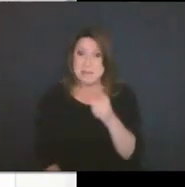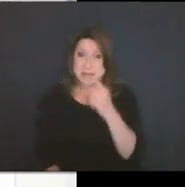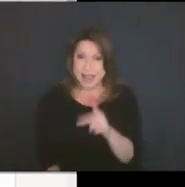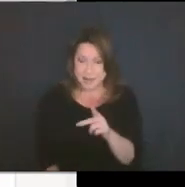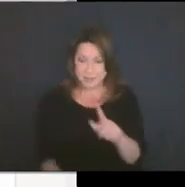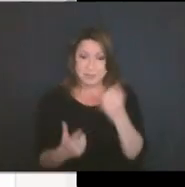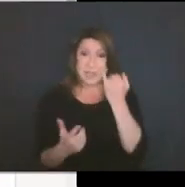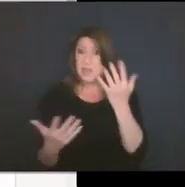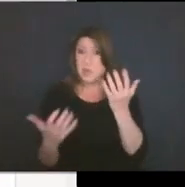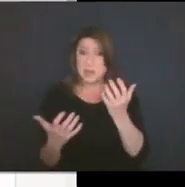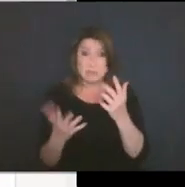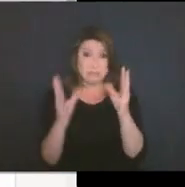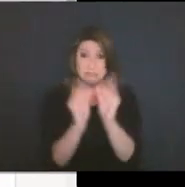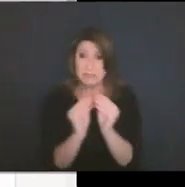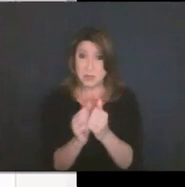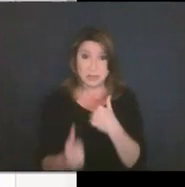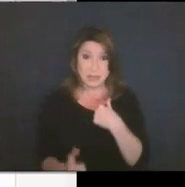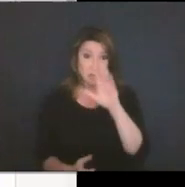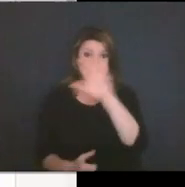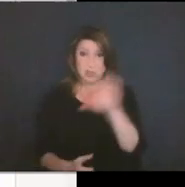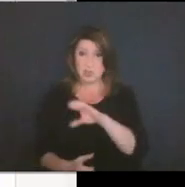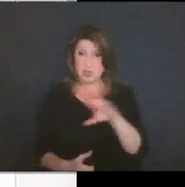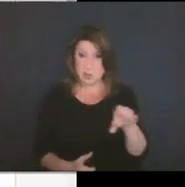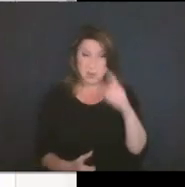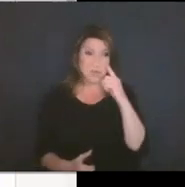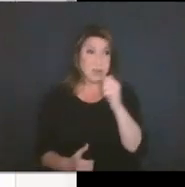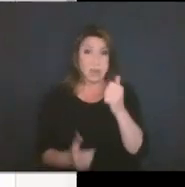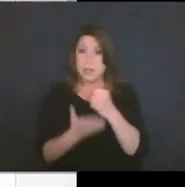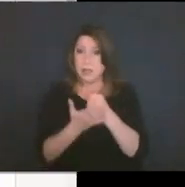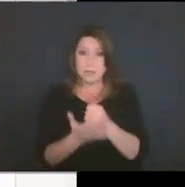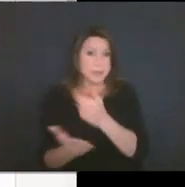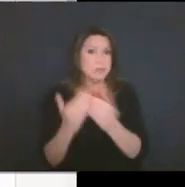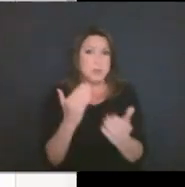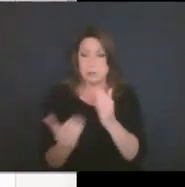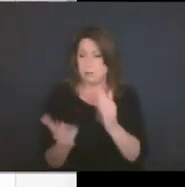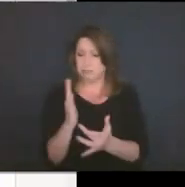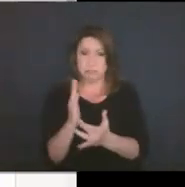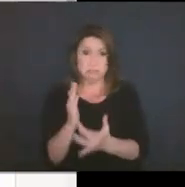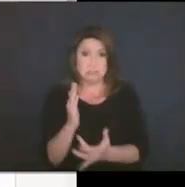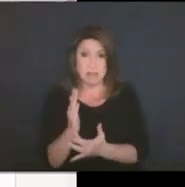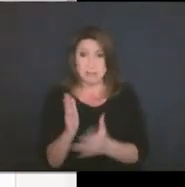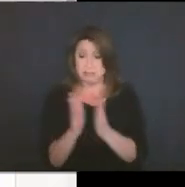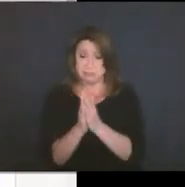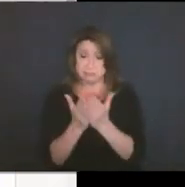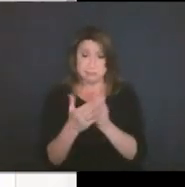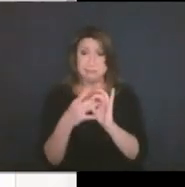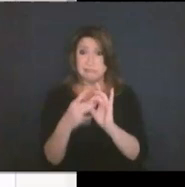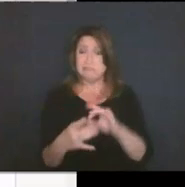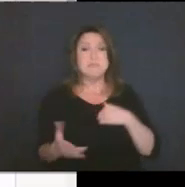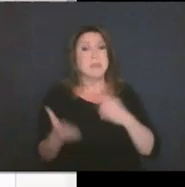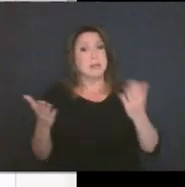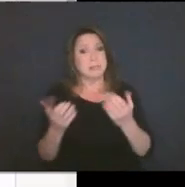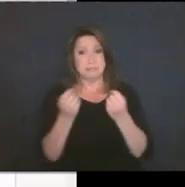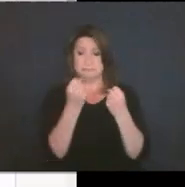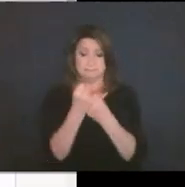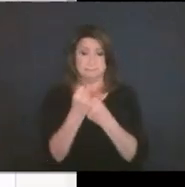with me through Zoom for any kind of help, resources, whether it be technology or book related, I am there for you.